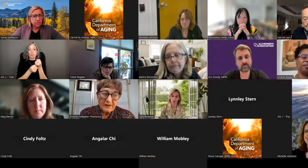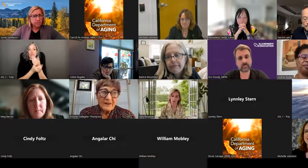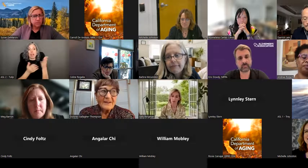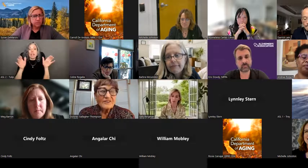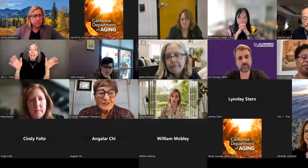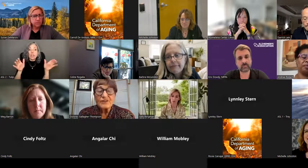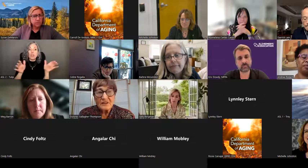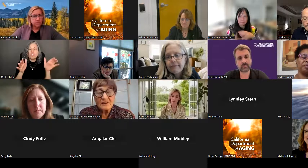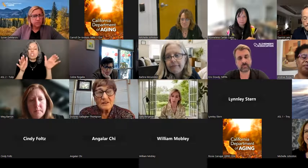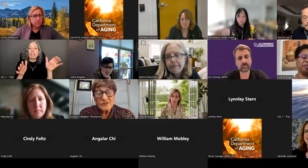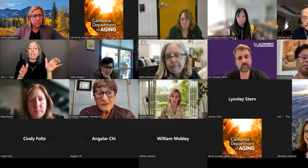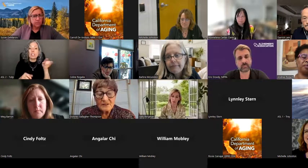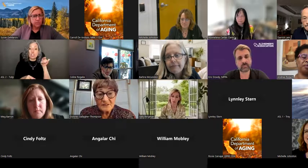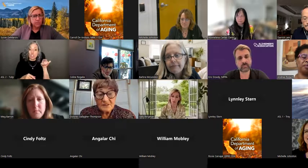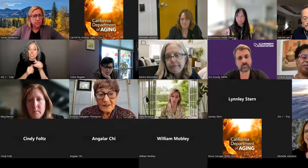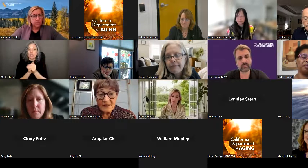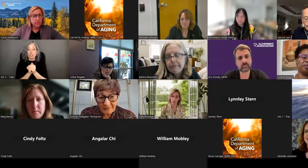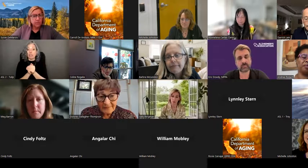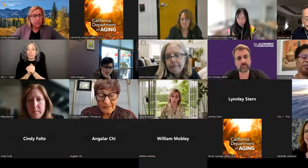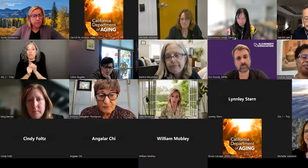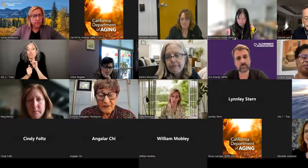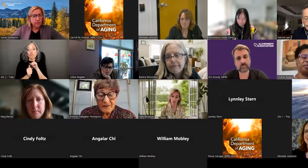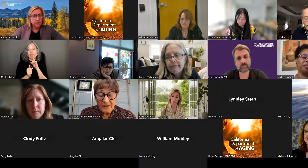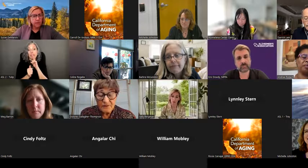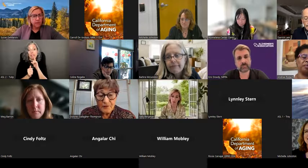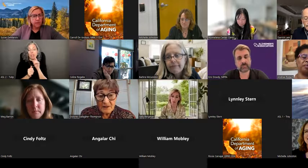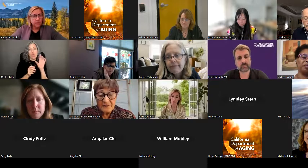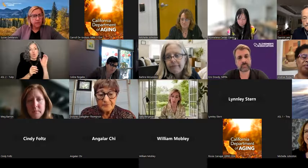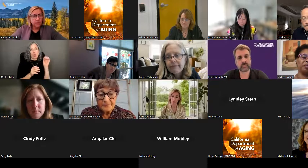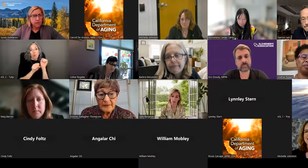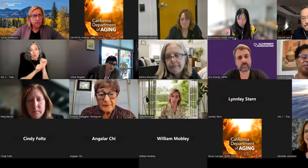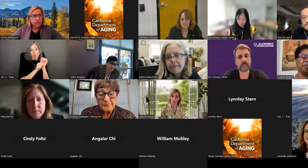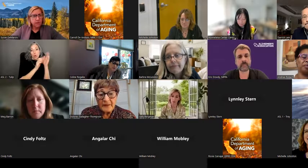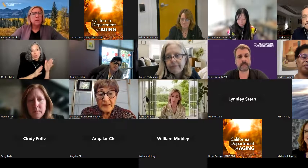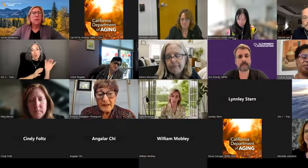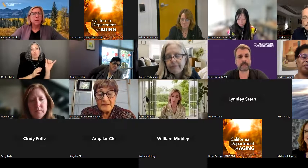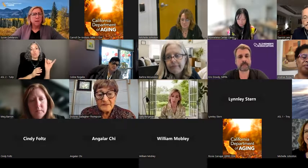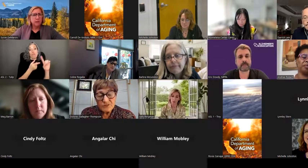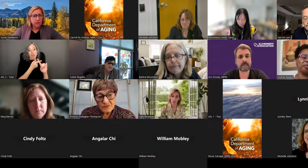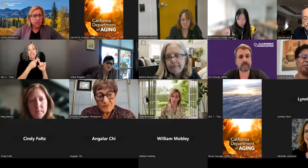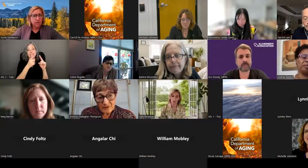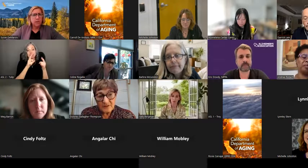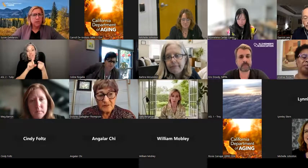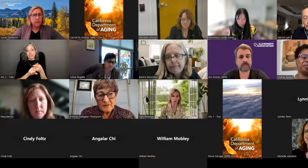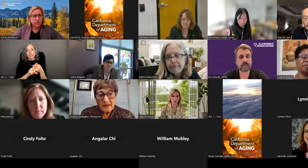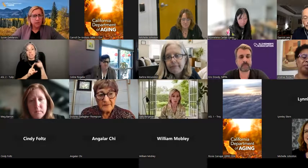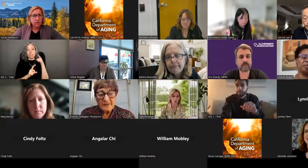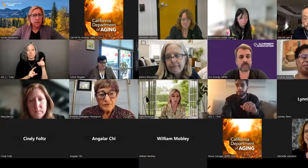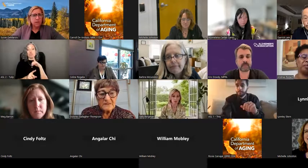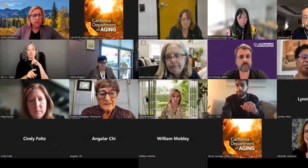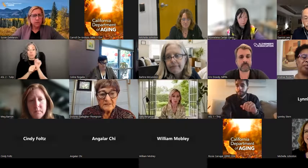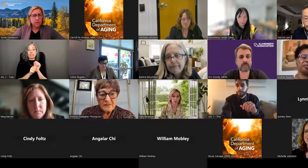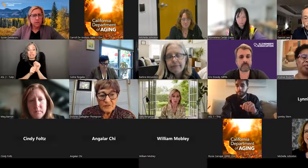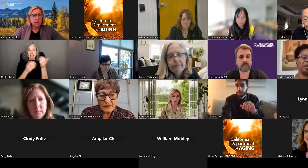encouraging, she is a colleague of mine and a friend, and she was actually out